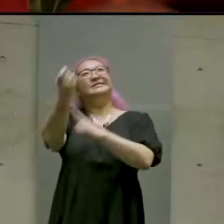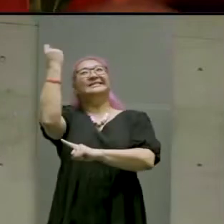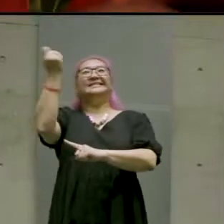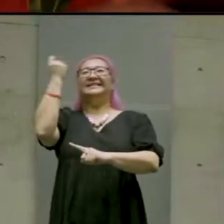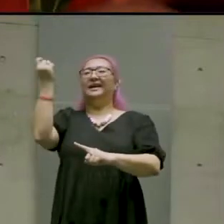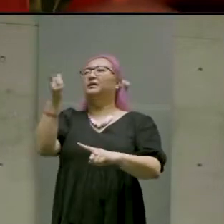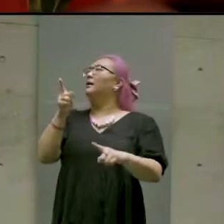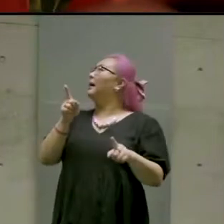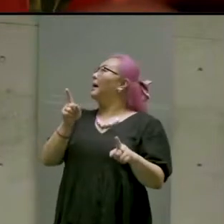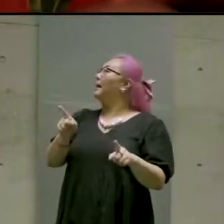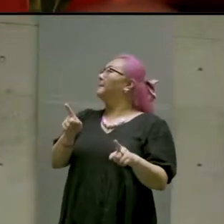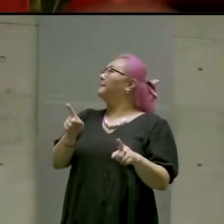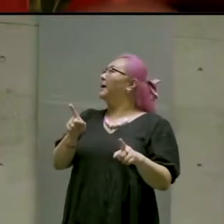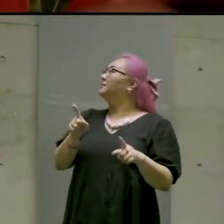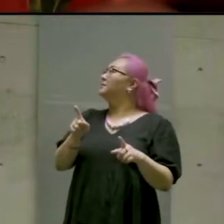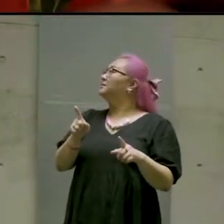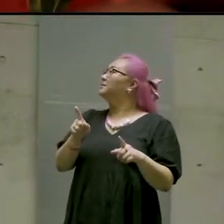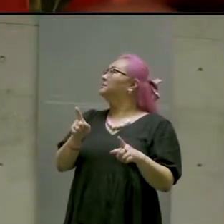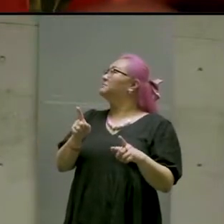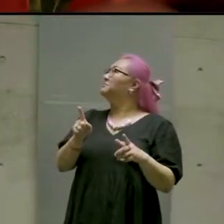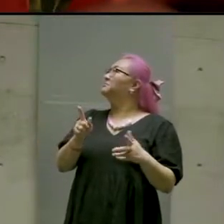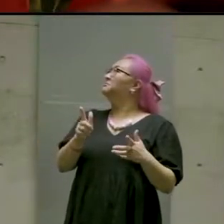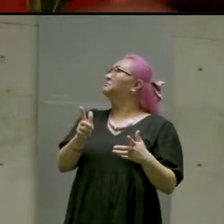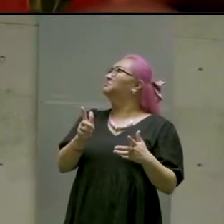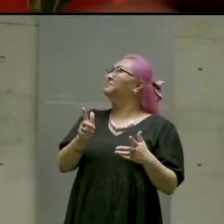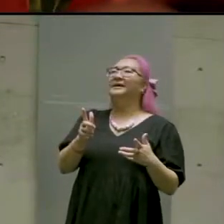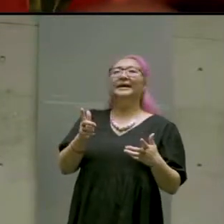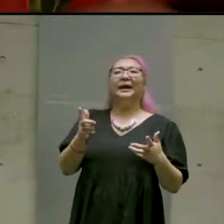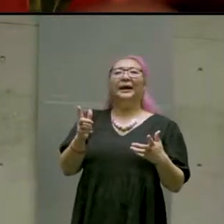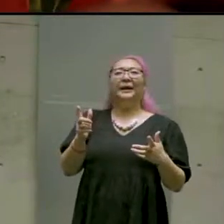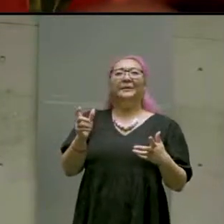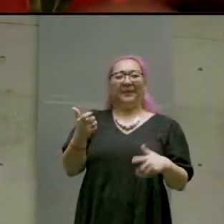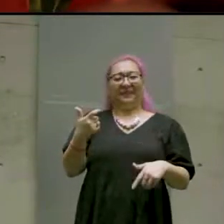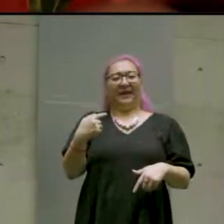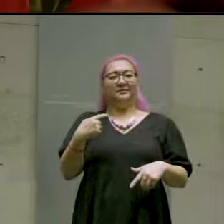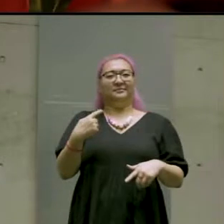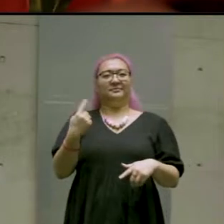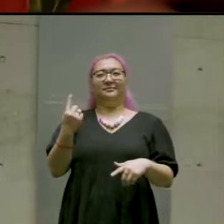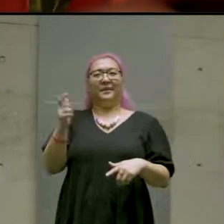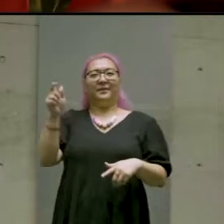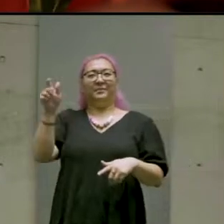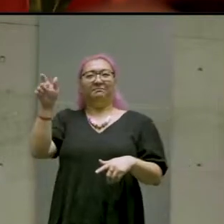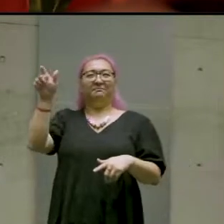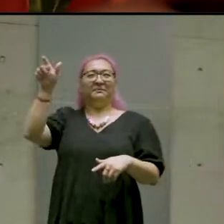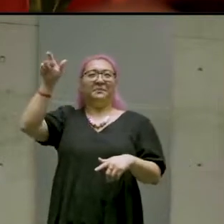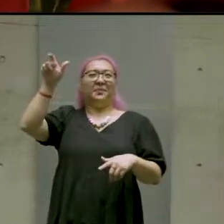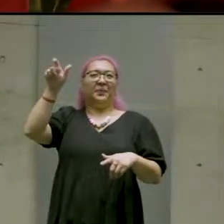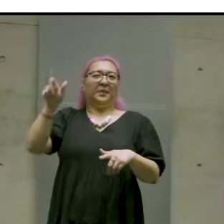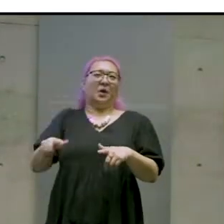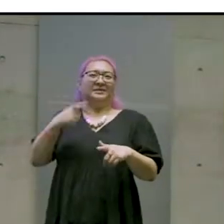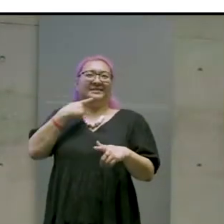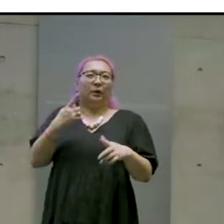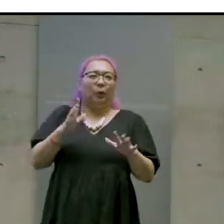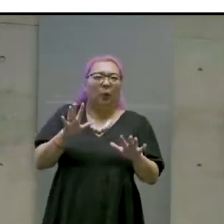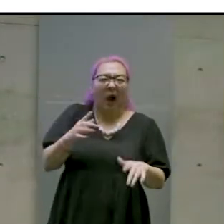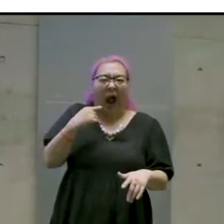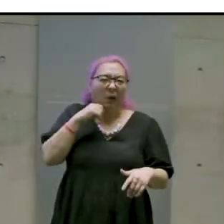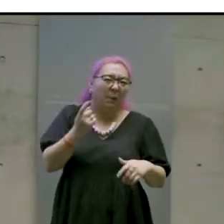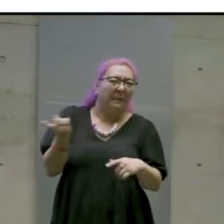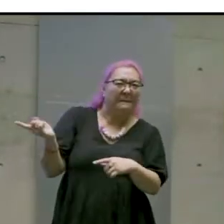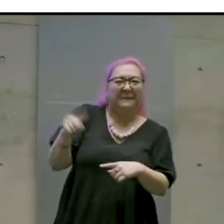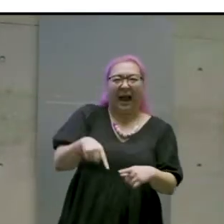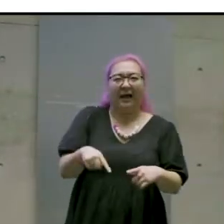that Mentor Alonso is going to say, I'll be back. So there is still a lingering sense of tension. So what